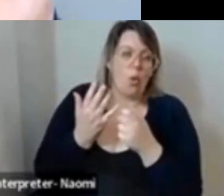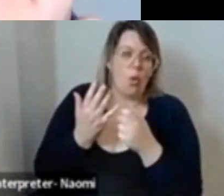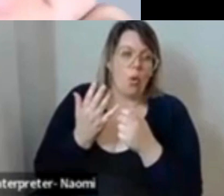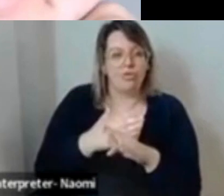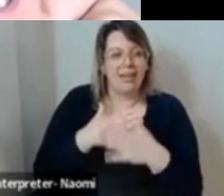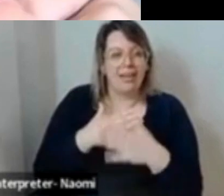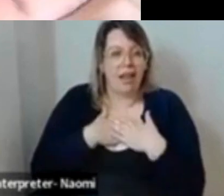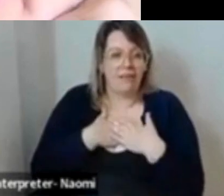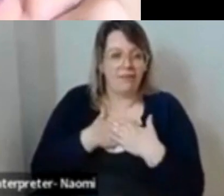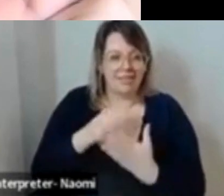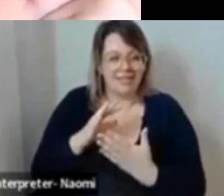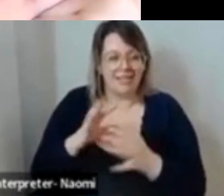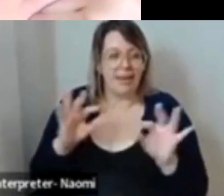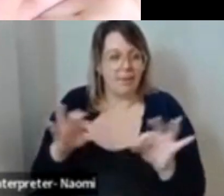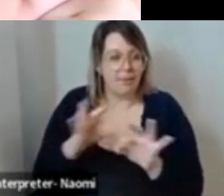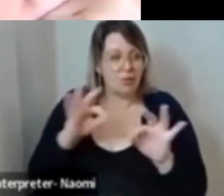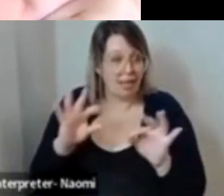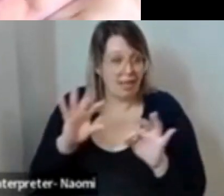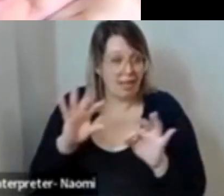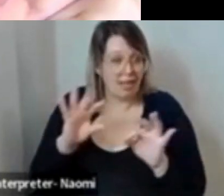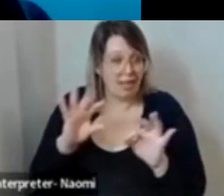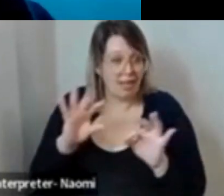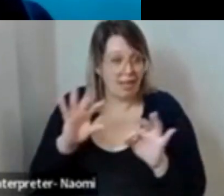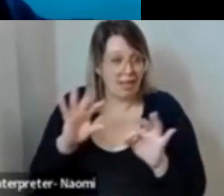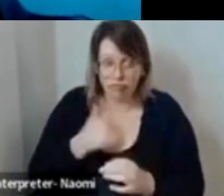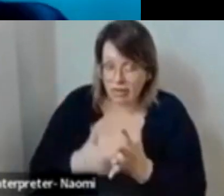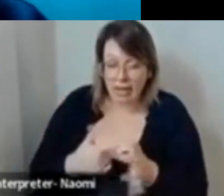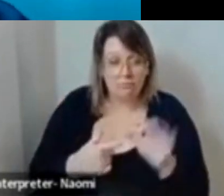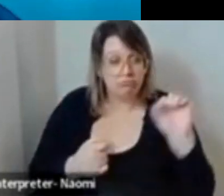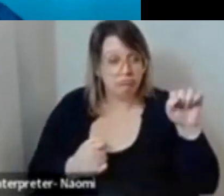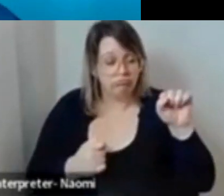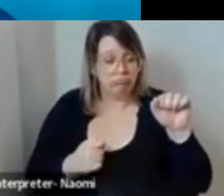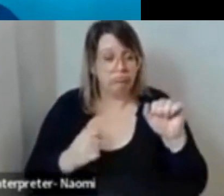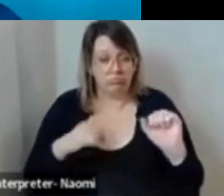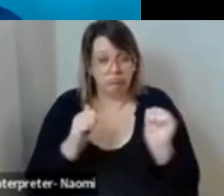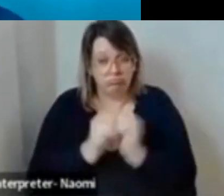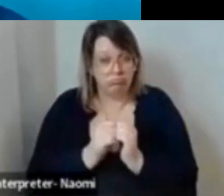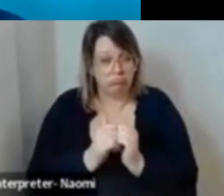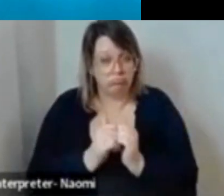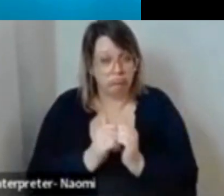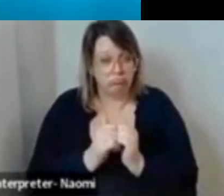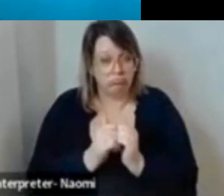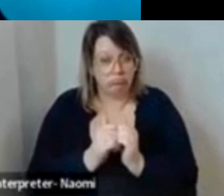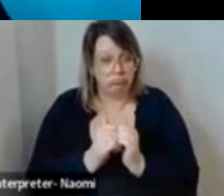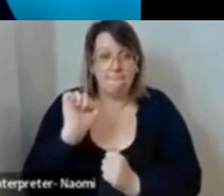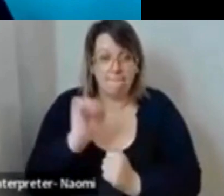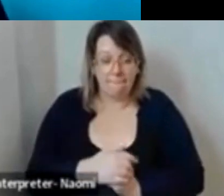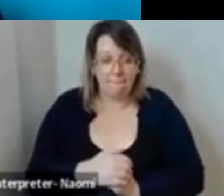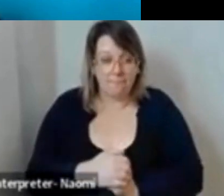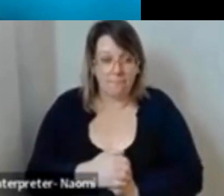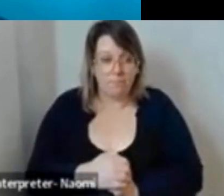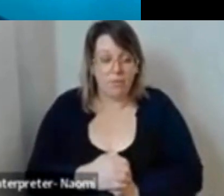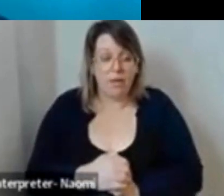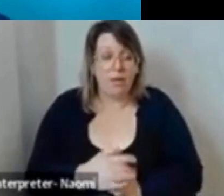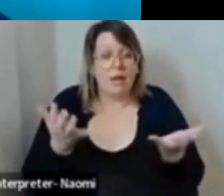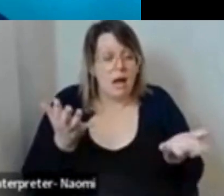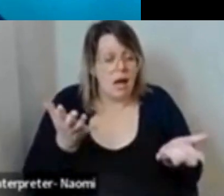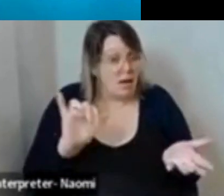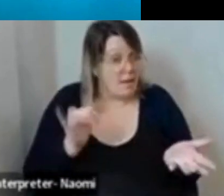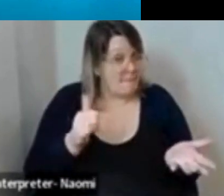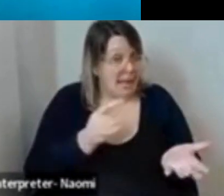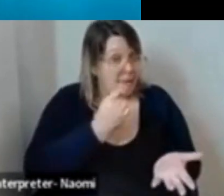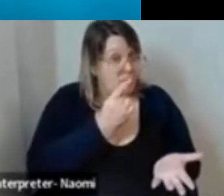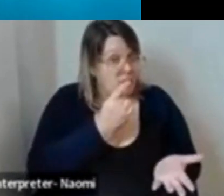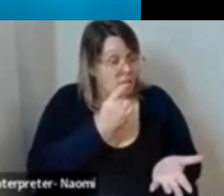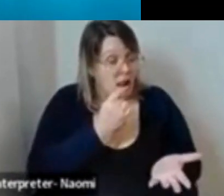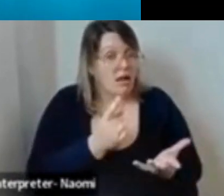called, musical equipment. Is that right, Maria? Yeah, that's what I would say as well. So yes, it may be possible. I'd refer